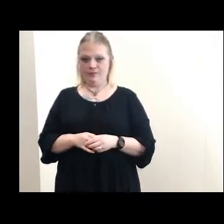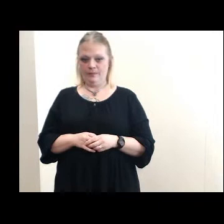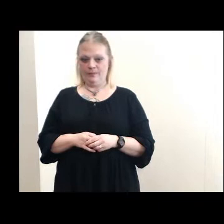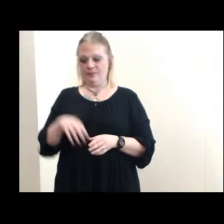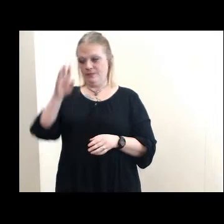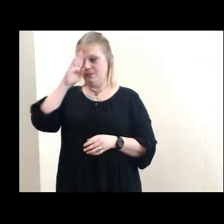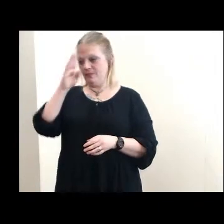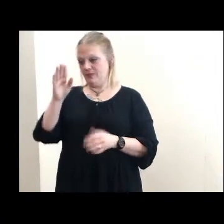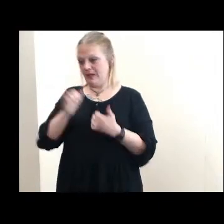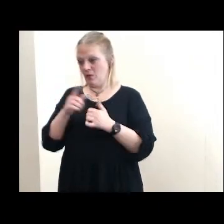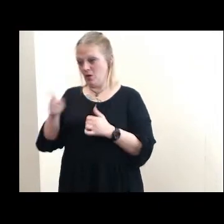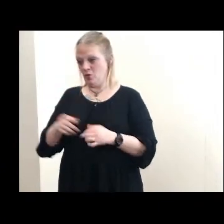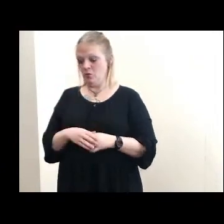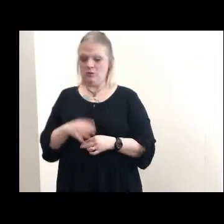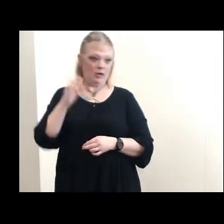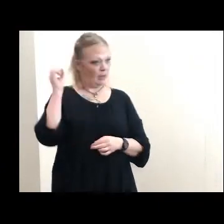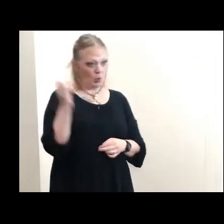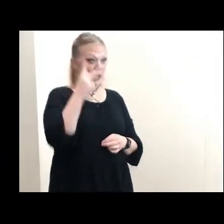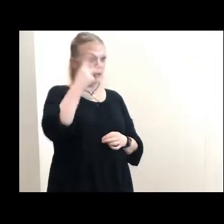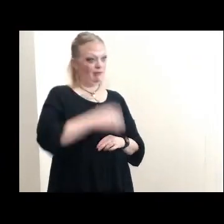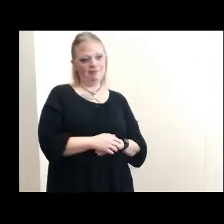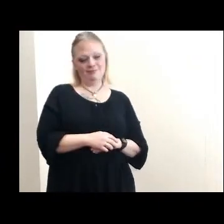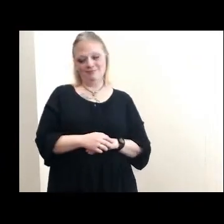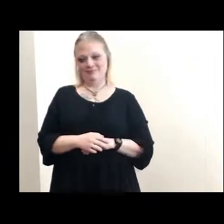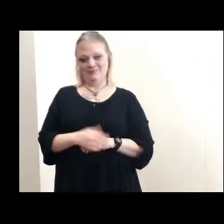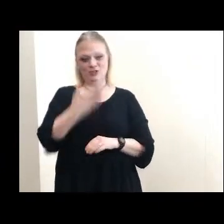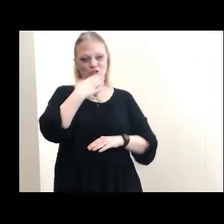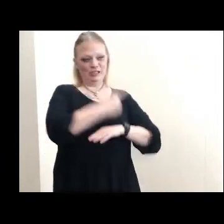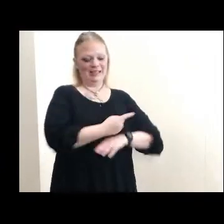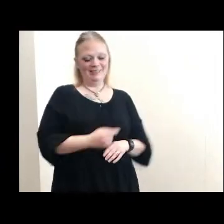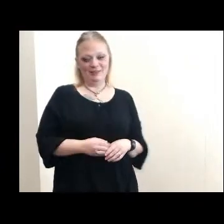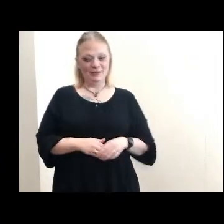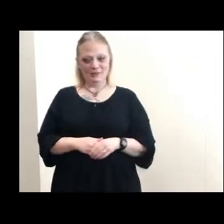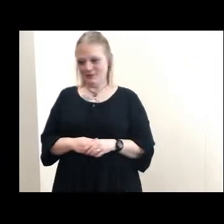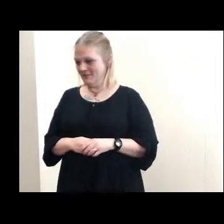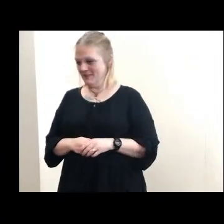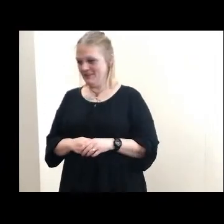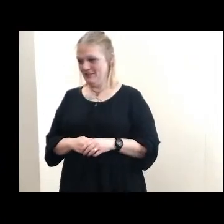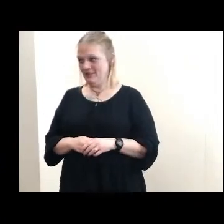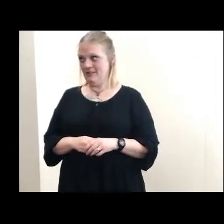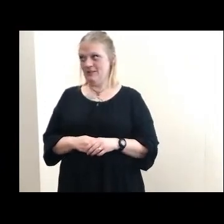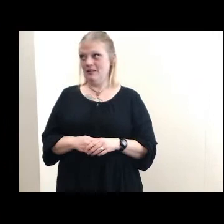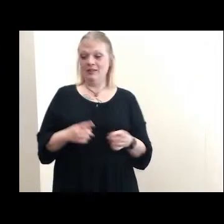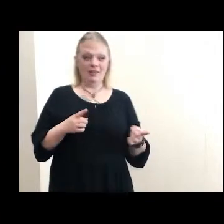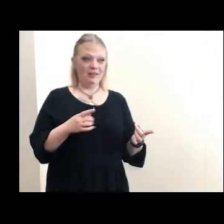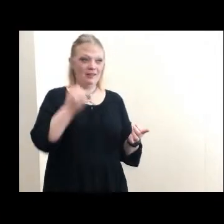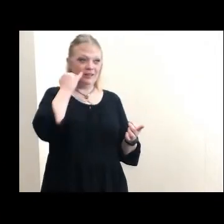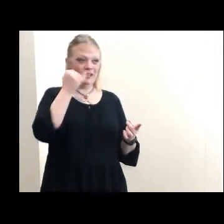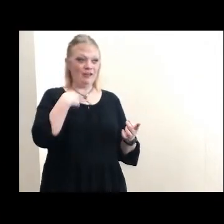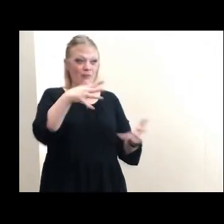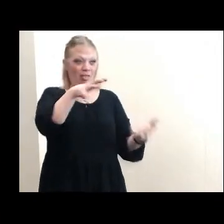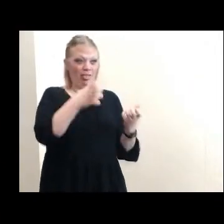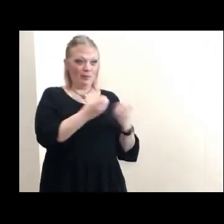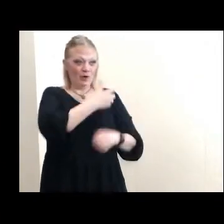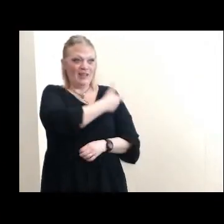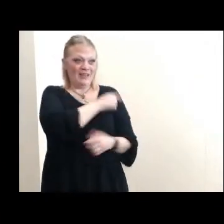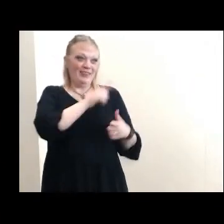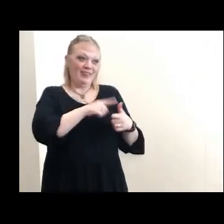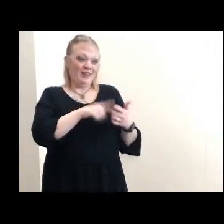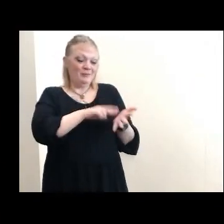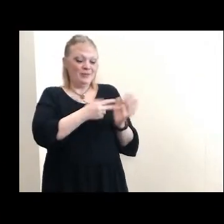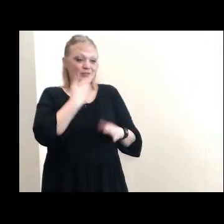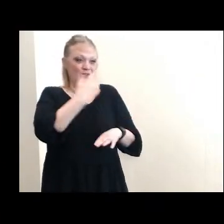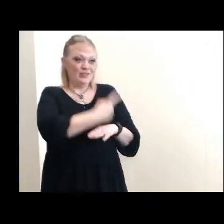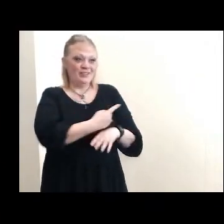Hi, Mark. How are you? I'm okay. It's a good day. Whenever we get more vaccines, it's a good day.